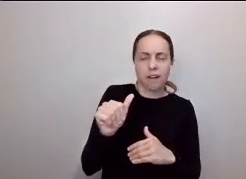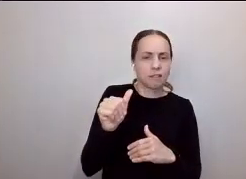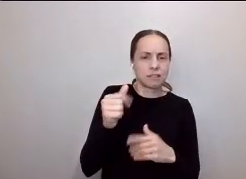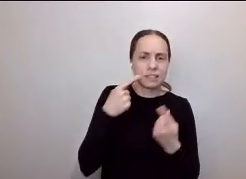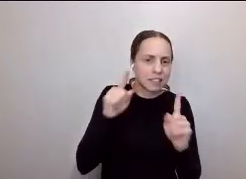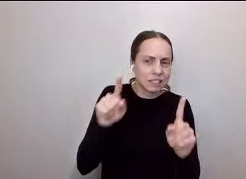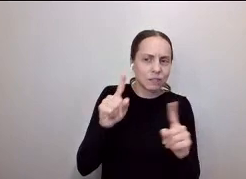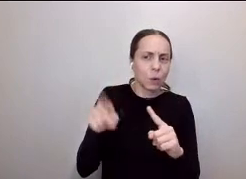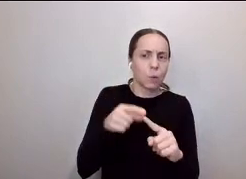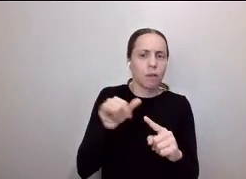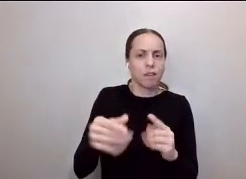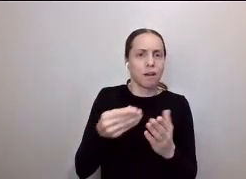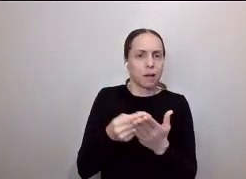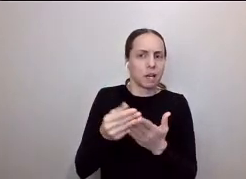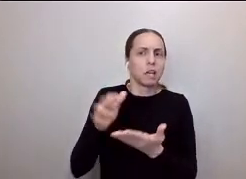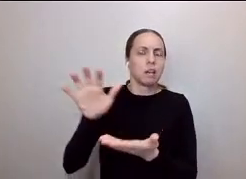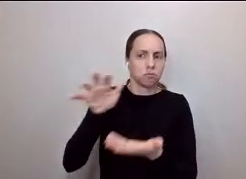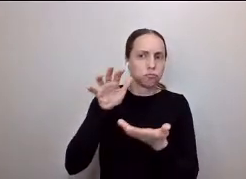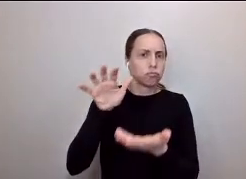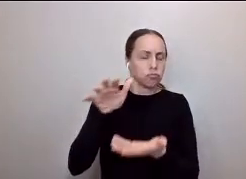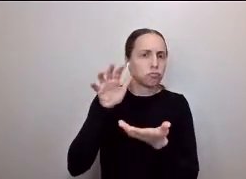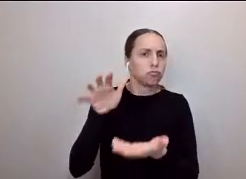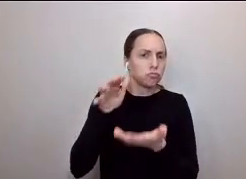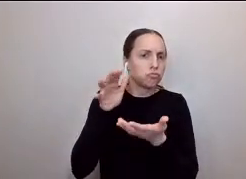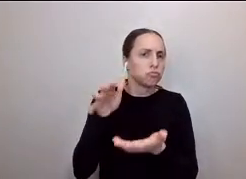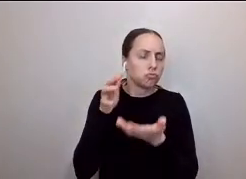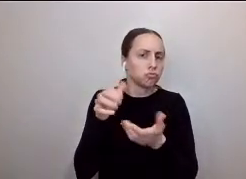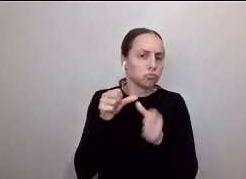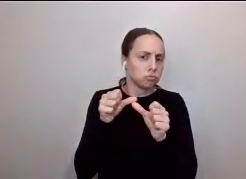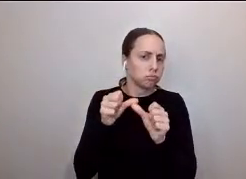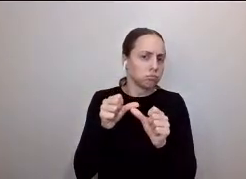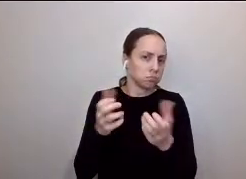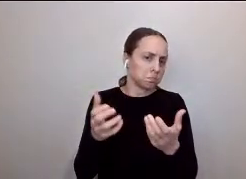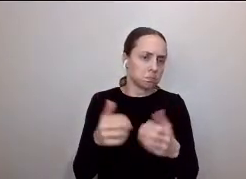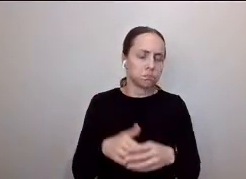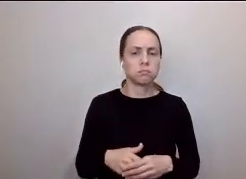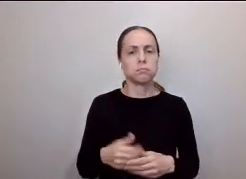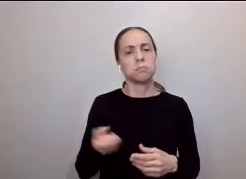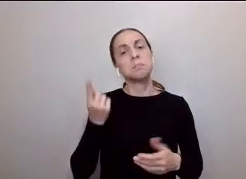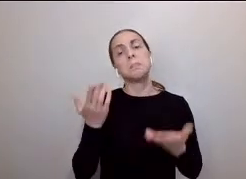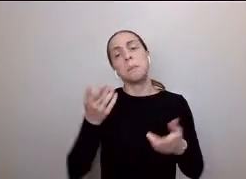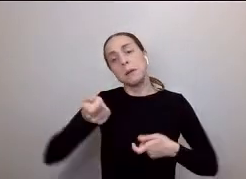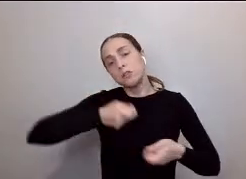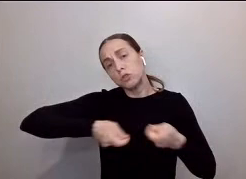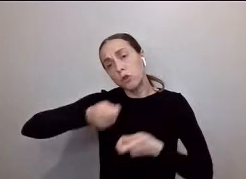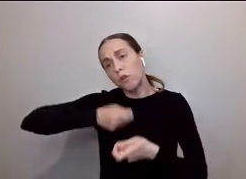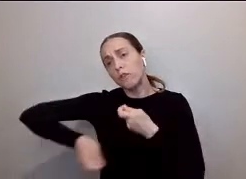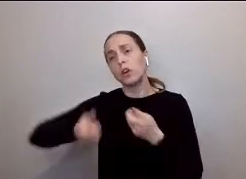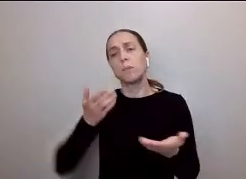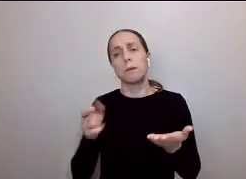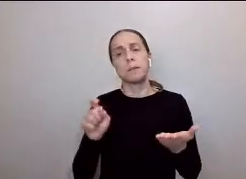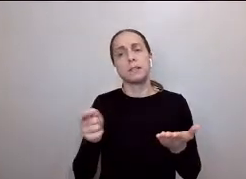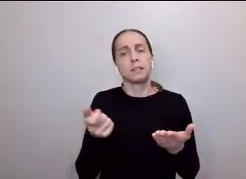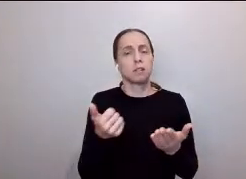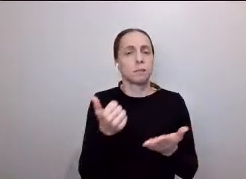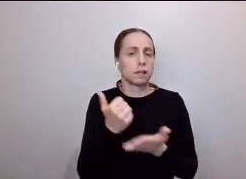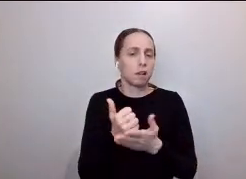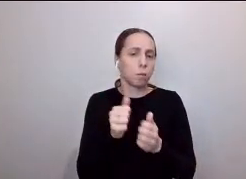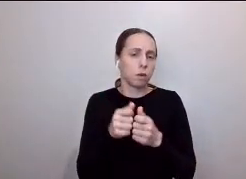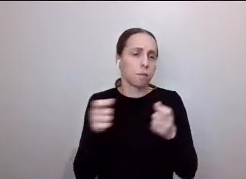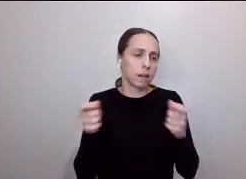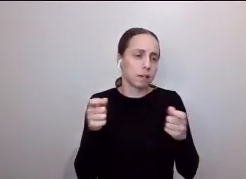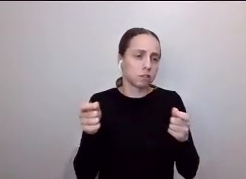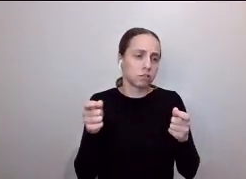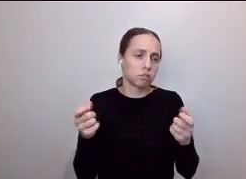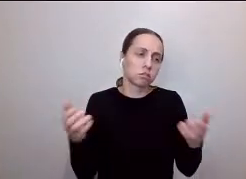in consistently. I understand maybe there's turnover, so maybe there needs to be a little help with management, or maybe it could